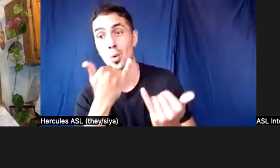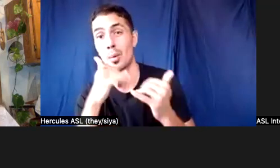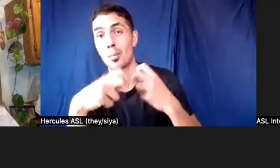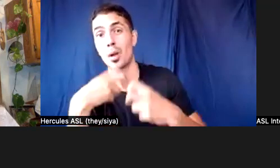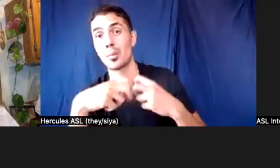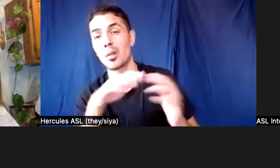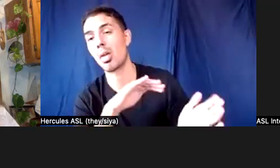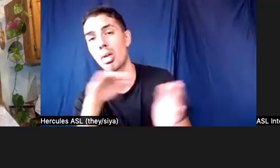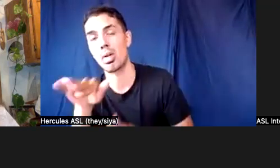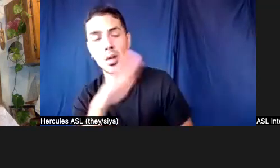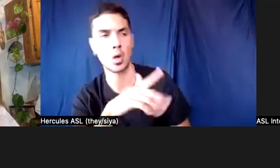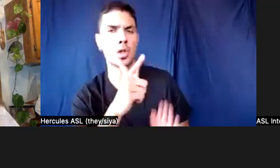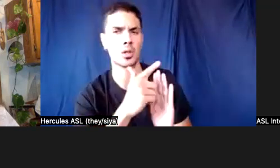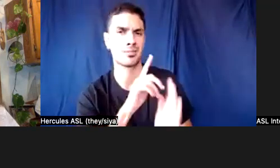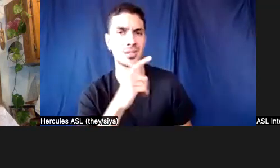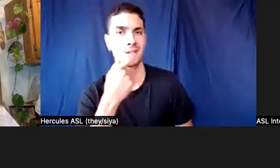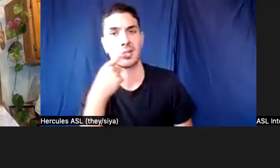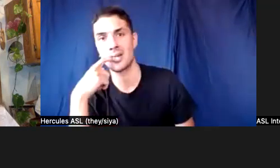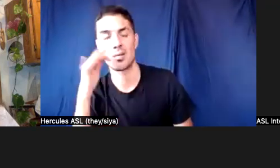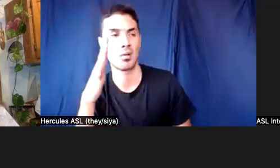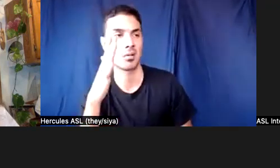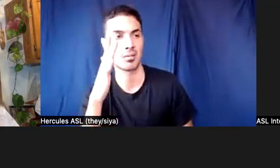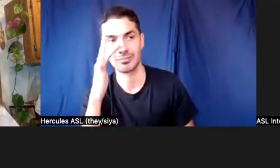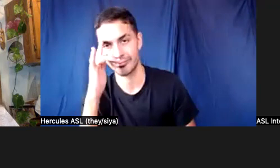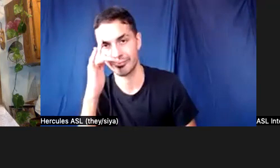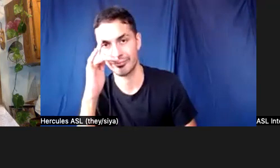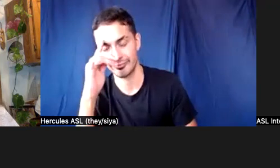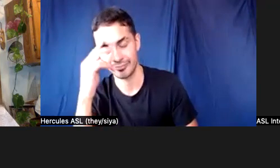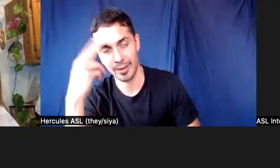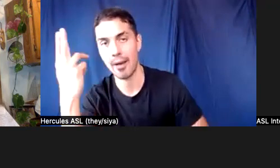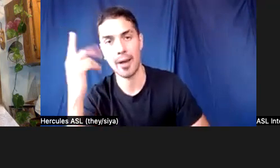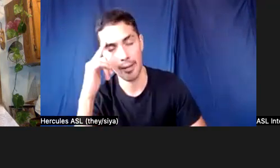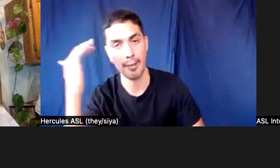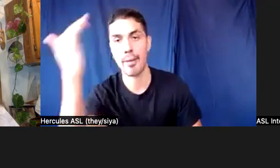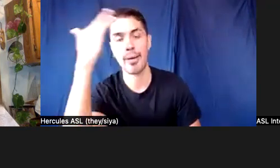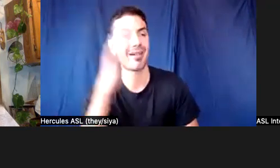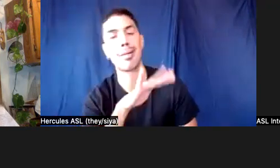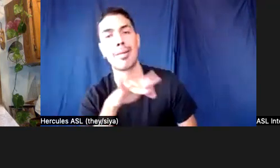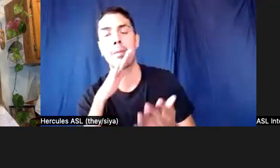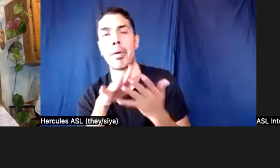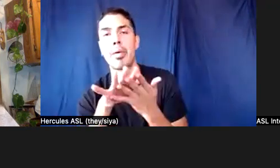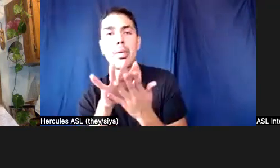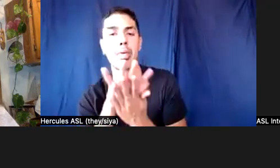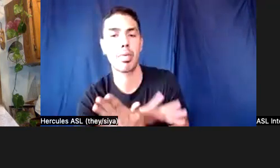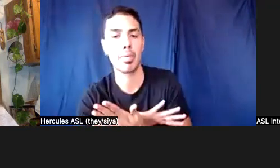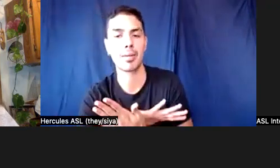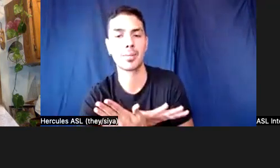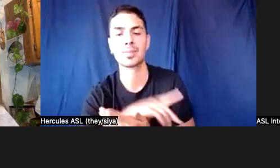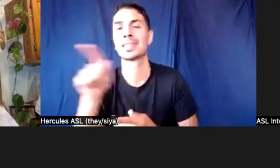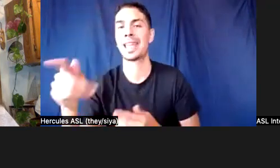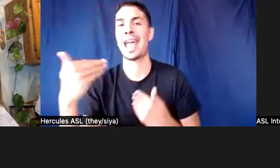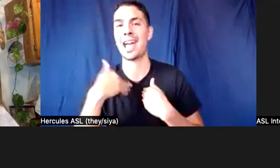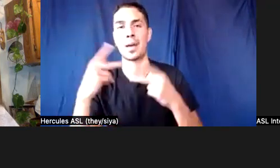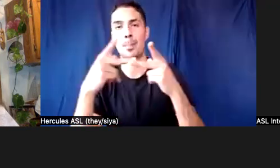outside of a medical perspective, but rather a place of judgment, and not making assumptions that they're an